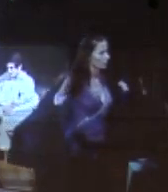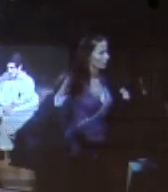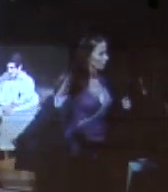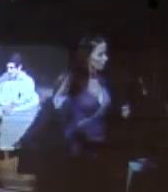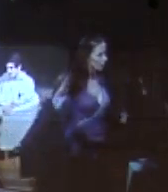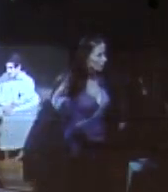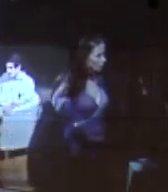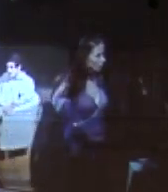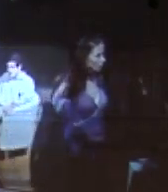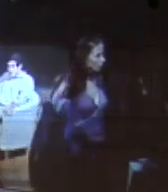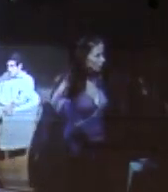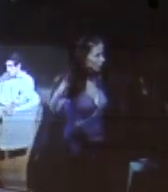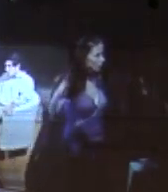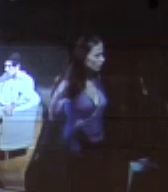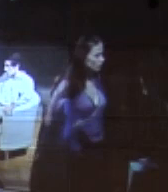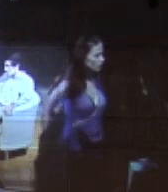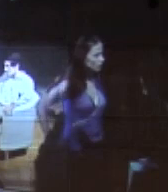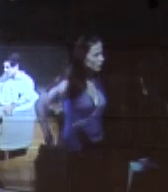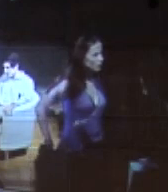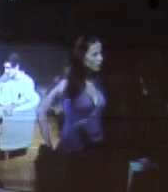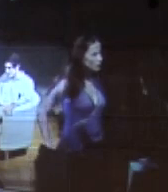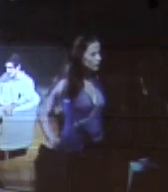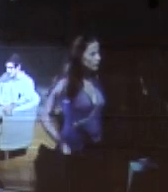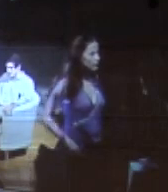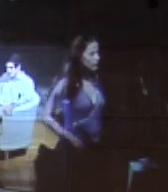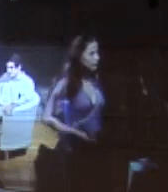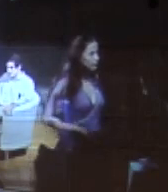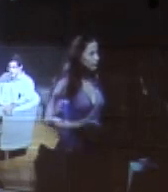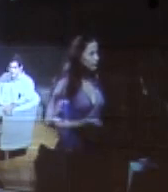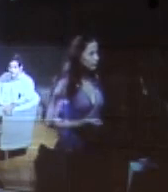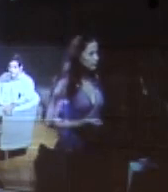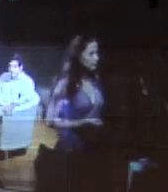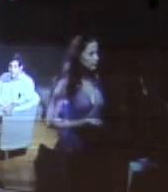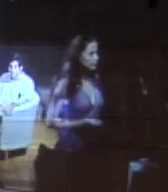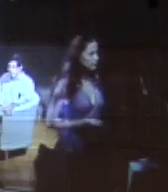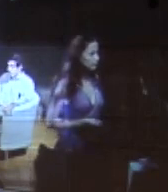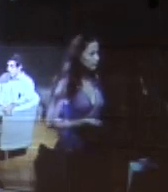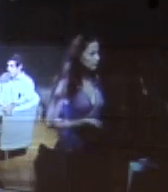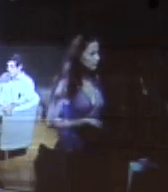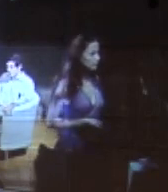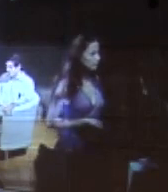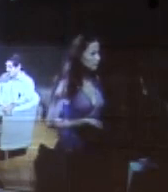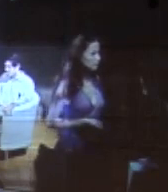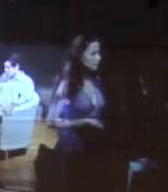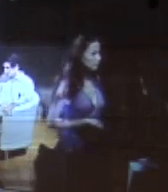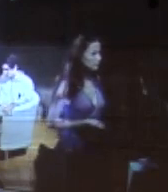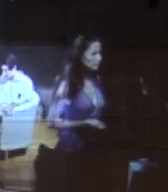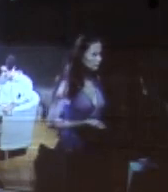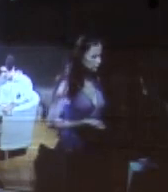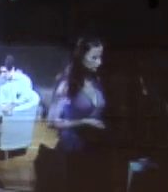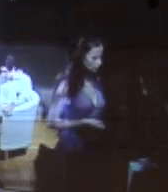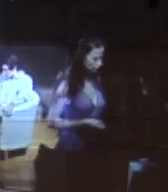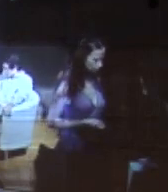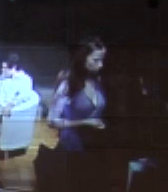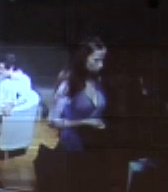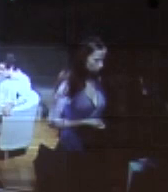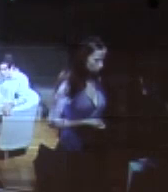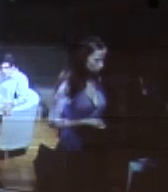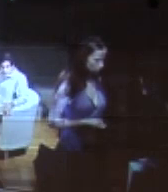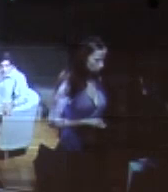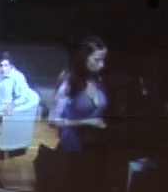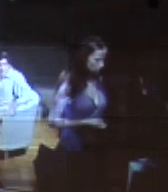doing though when it comes down to it it could be that you're supposed to be doing